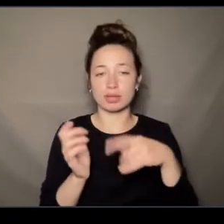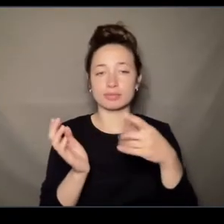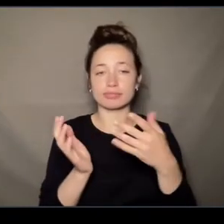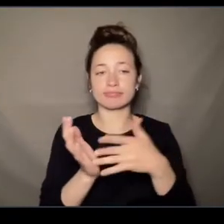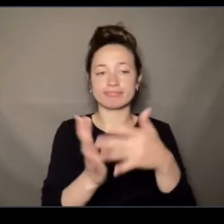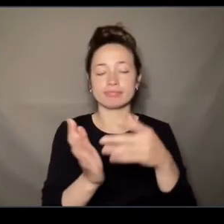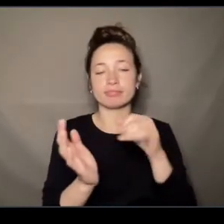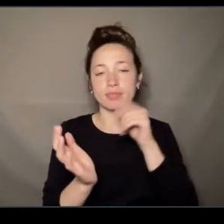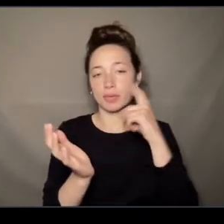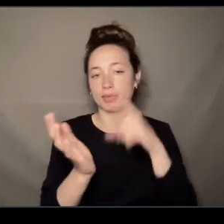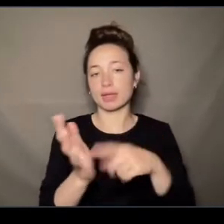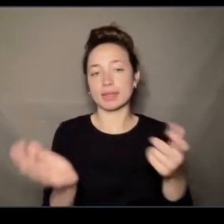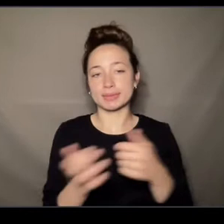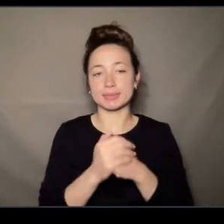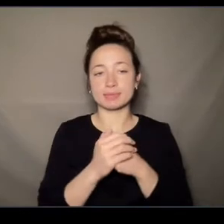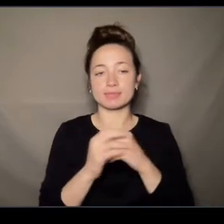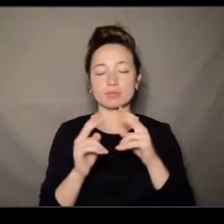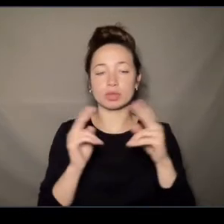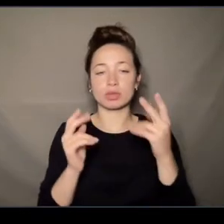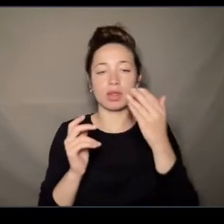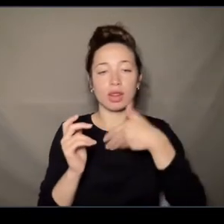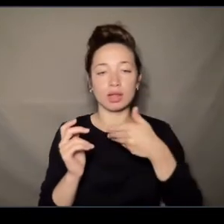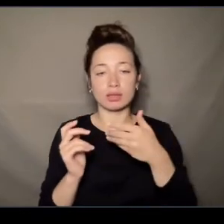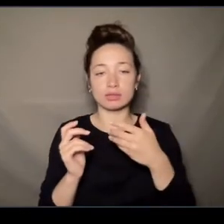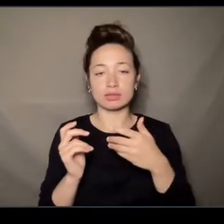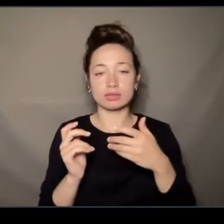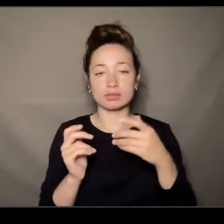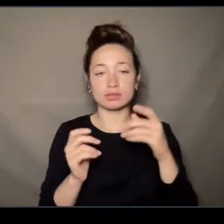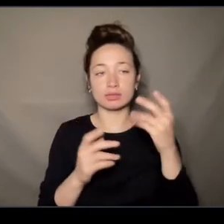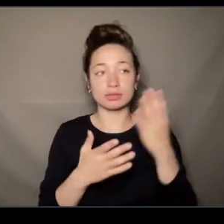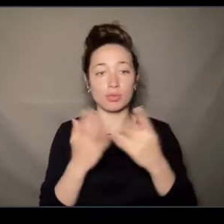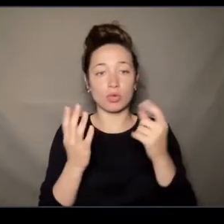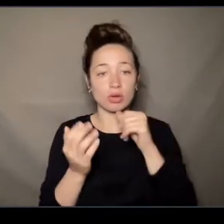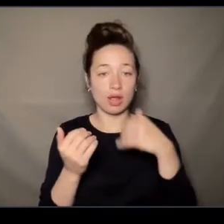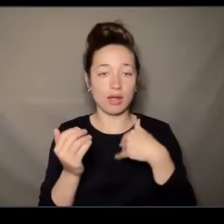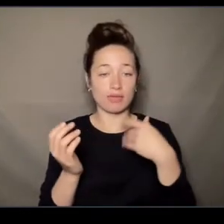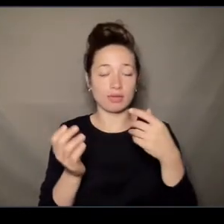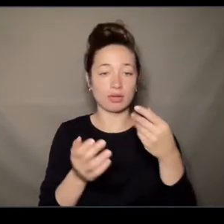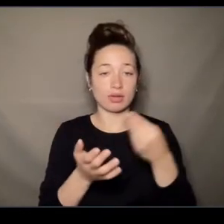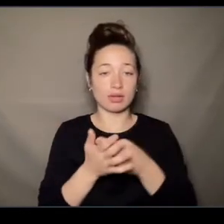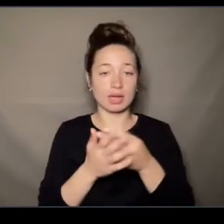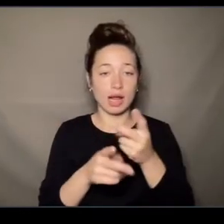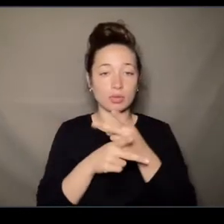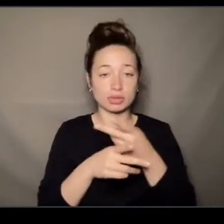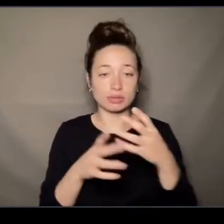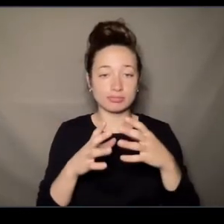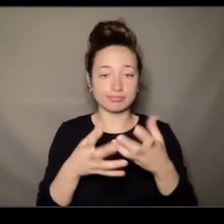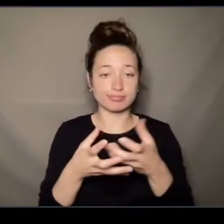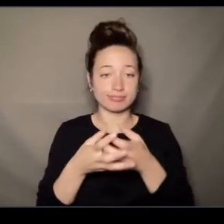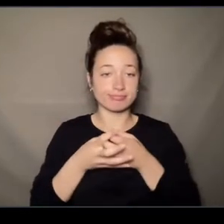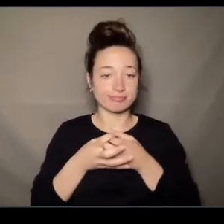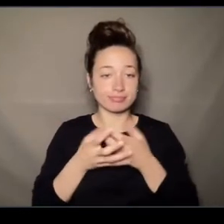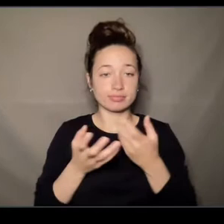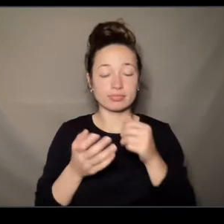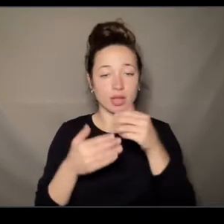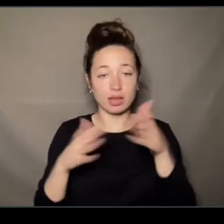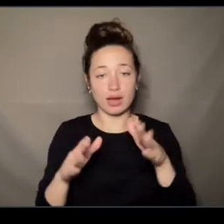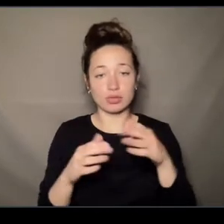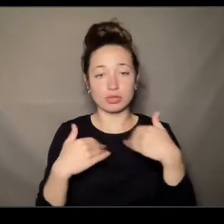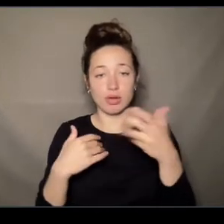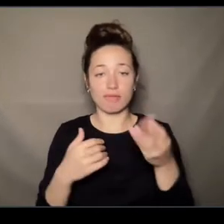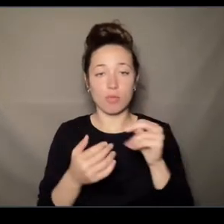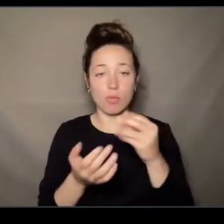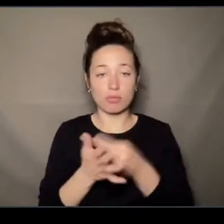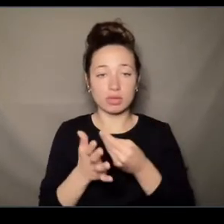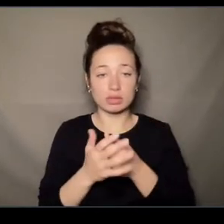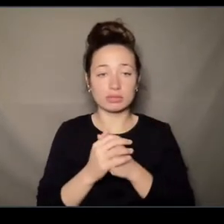is often gone unrecognized. It's very subtle. Someone not having an allowance, not being allowed to